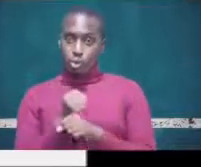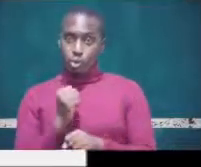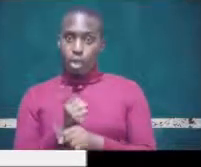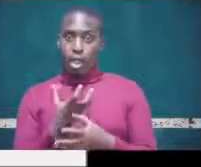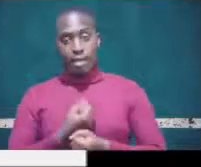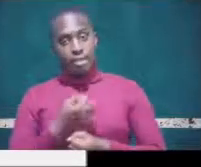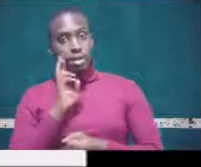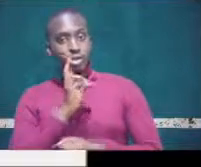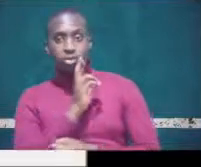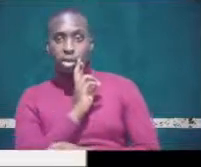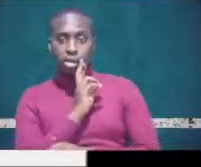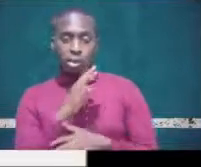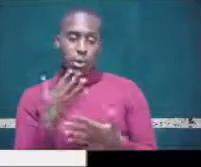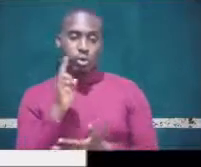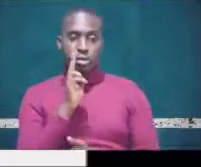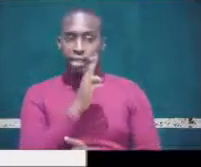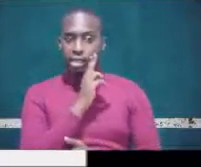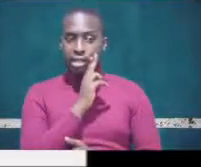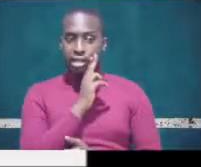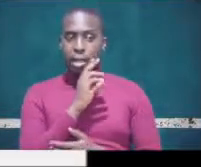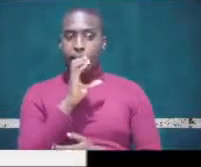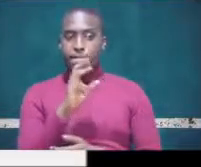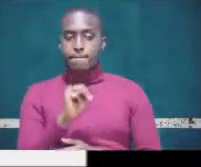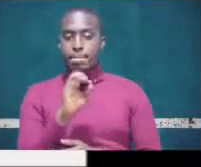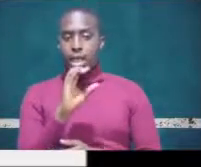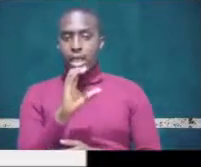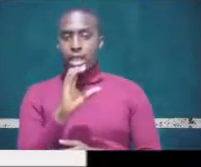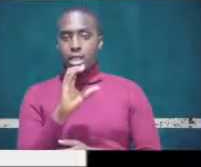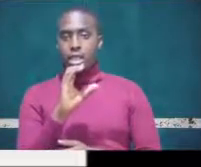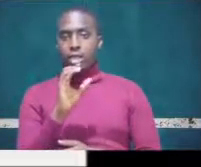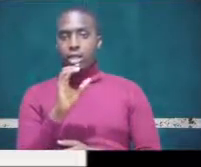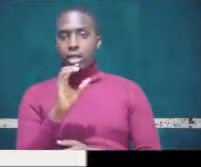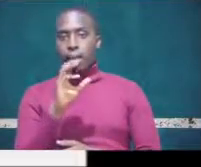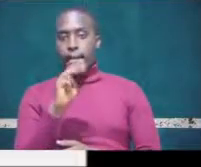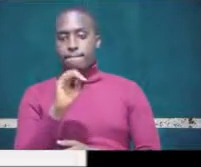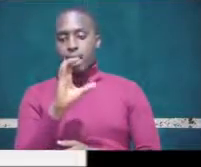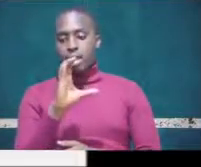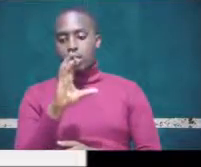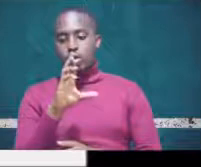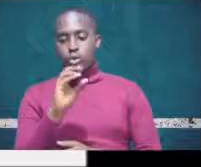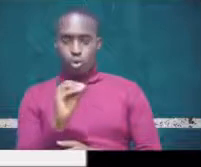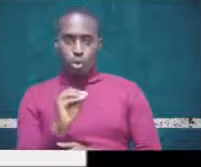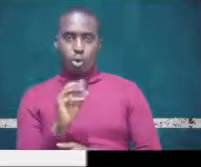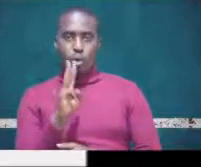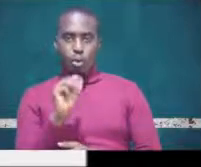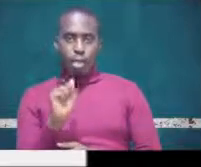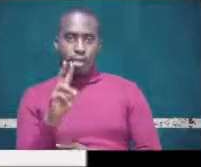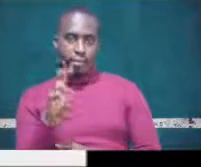have a restaurant or a hotel, microwave for heating or warming food. Someone has come,